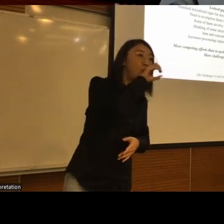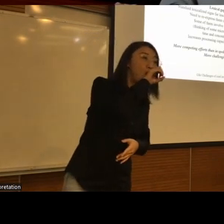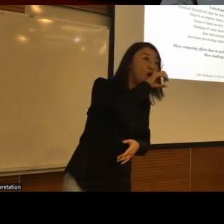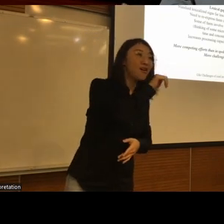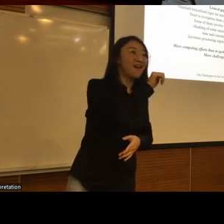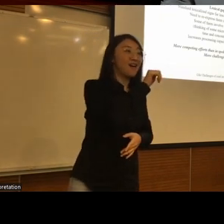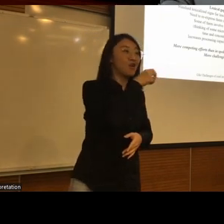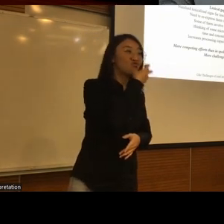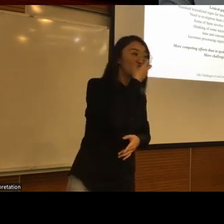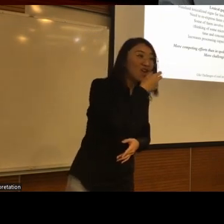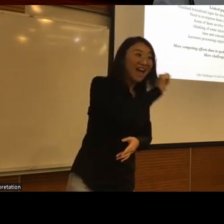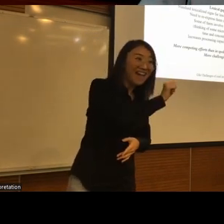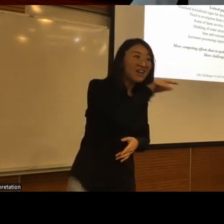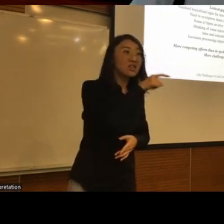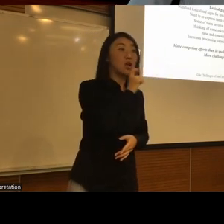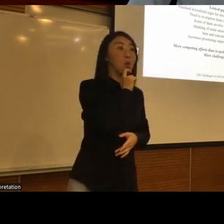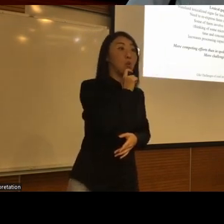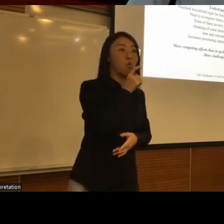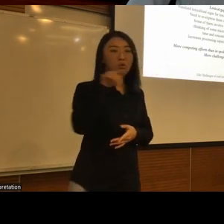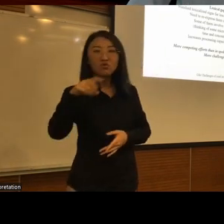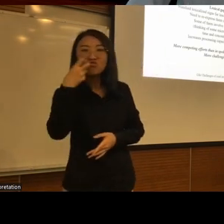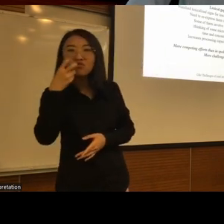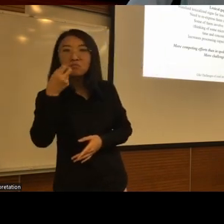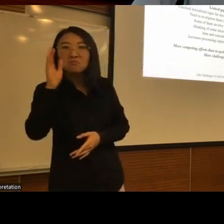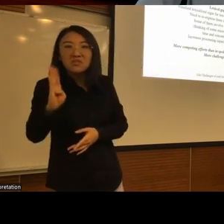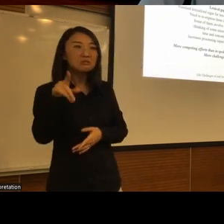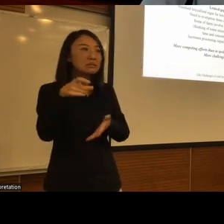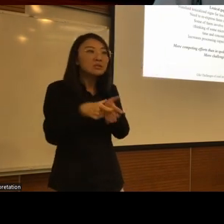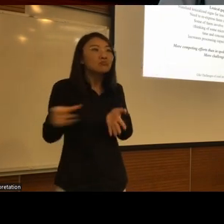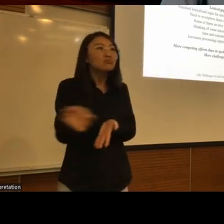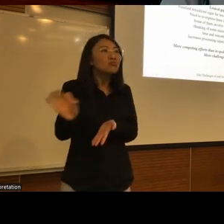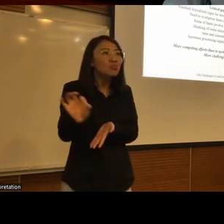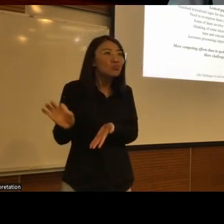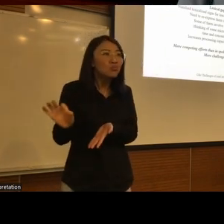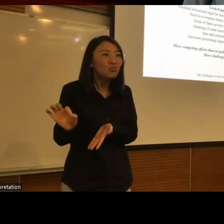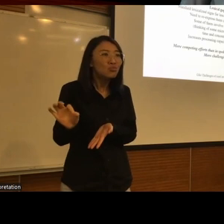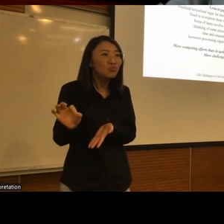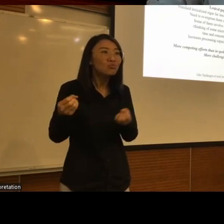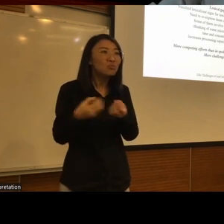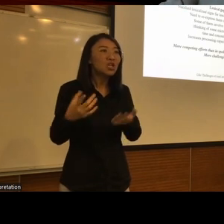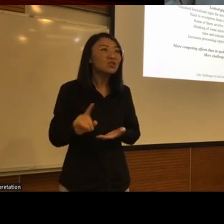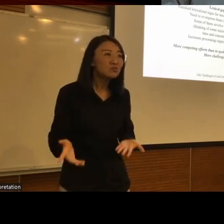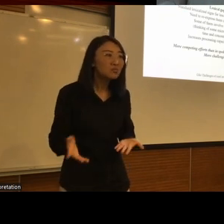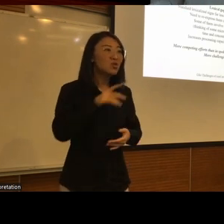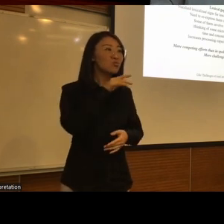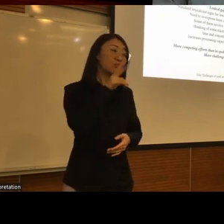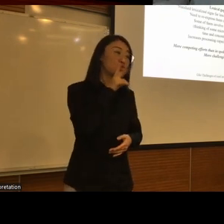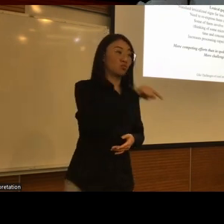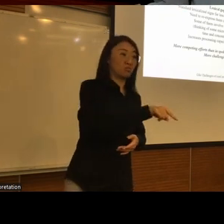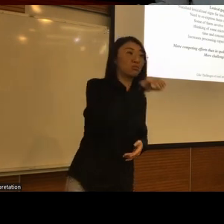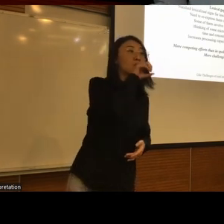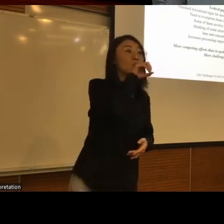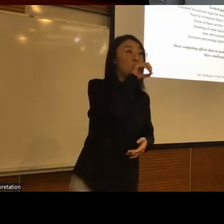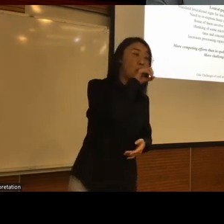or signs that exist in one language, not in another. So what happens if you have a word that